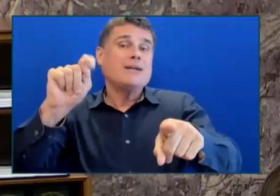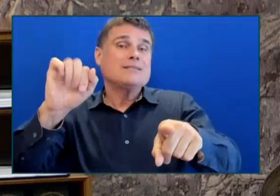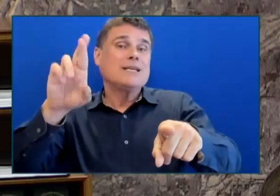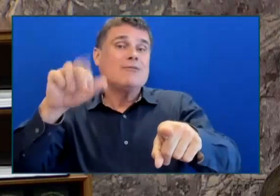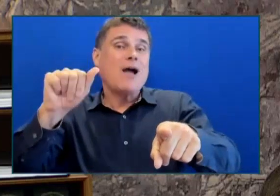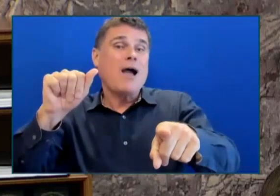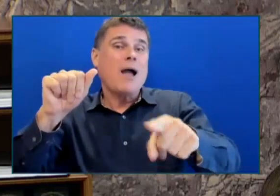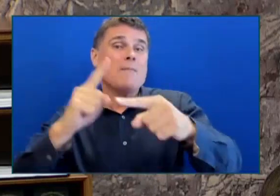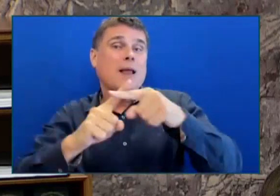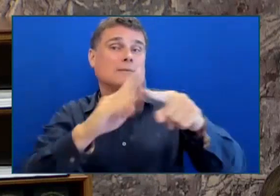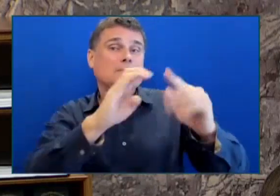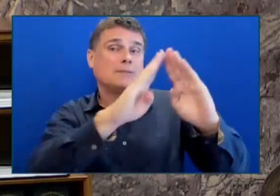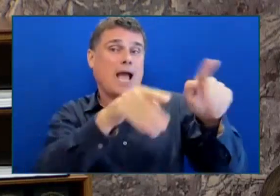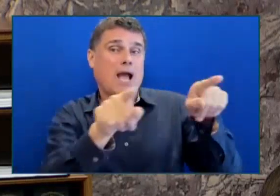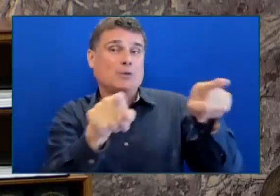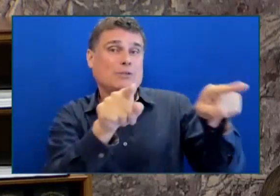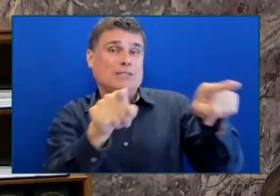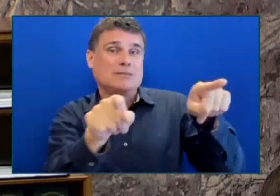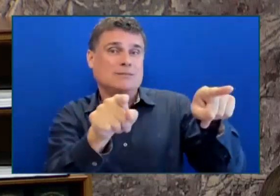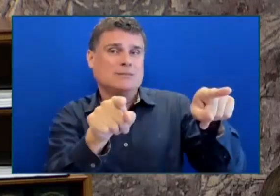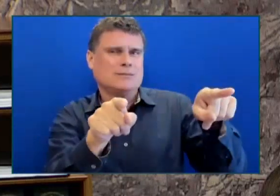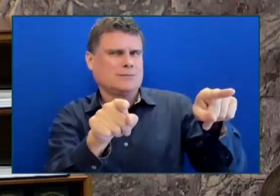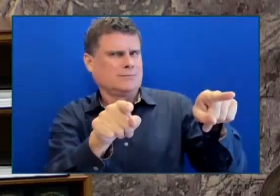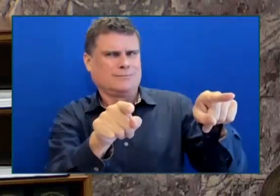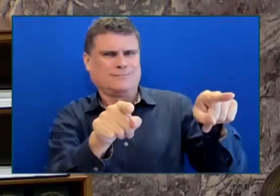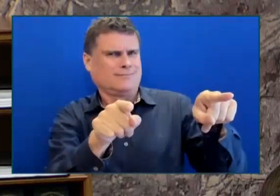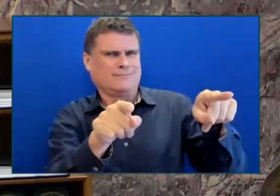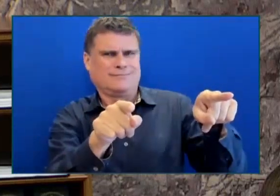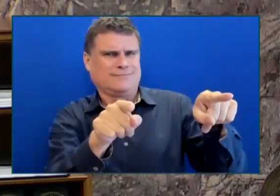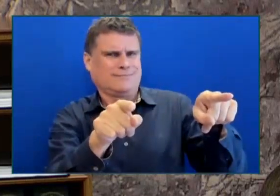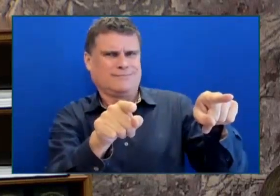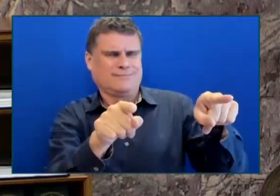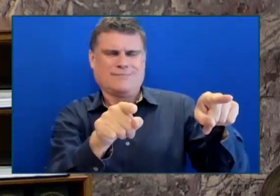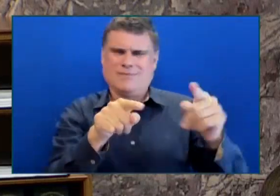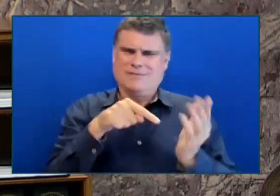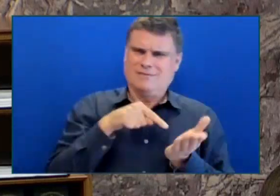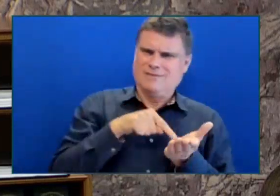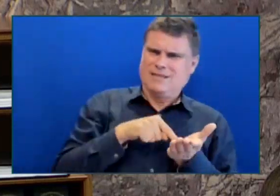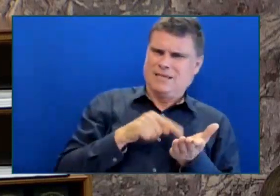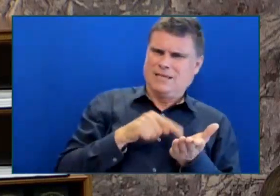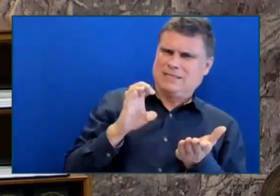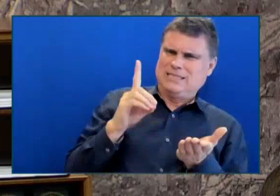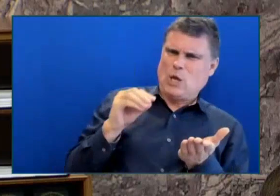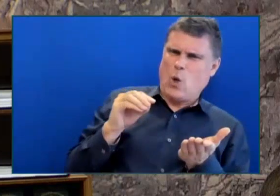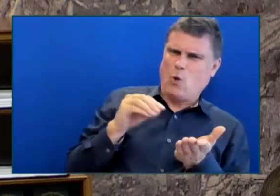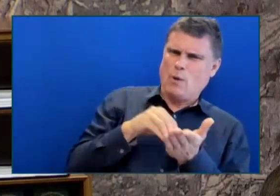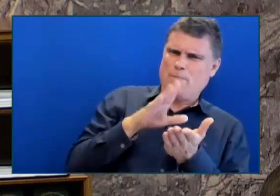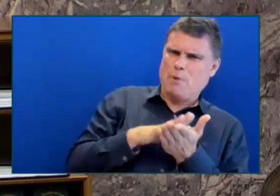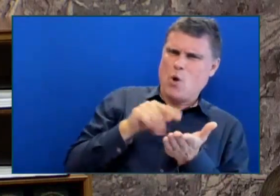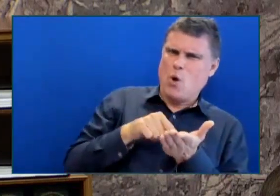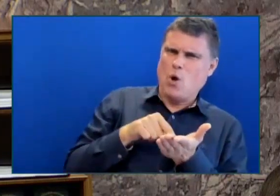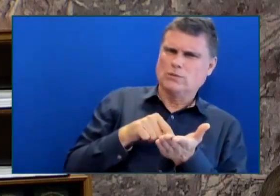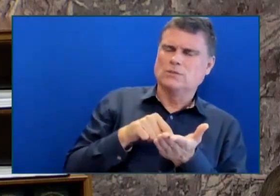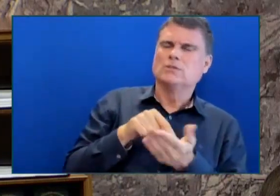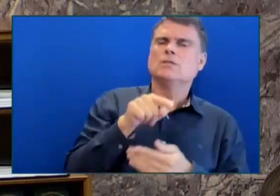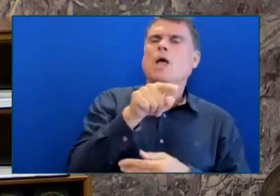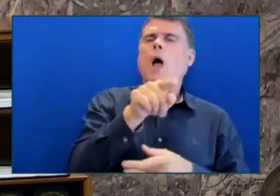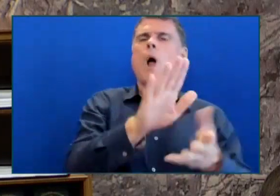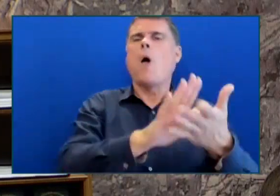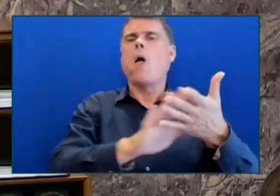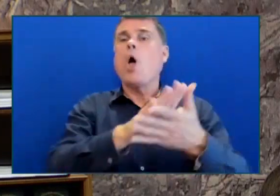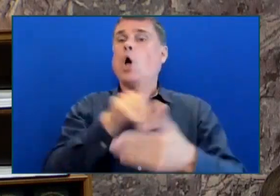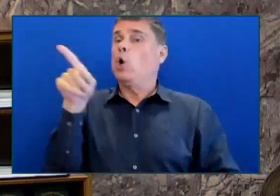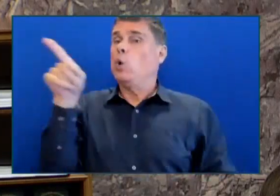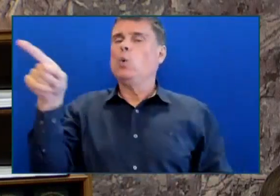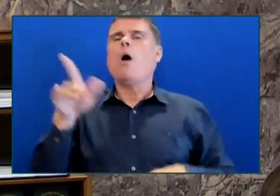report happened under the Premier's watch while he was the minister responsible for housing. And despite the NDP government's best